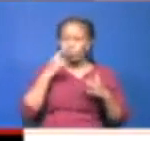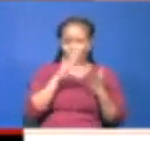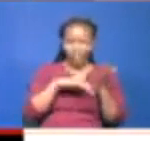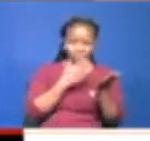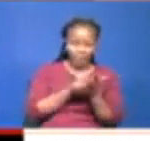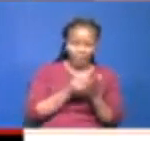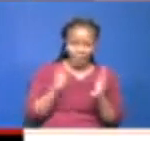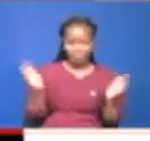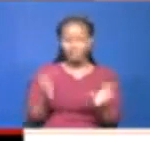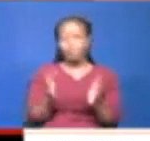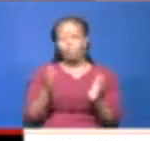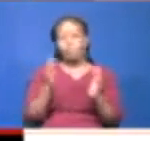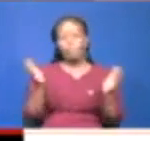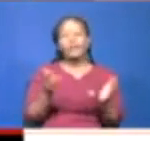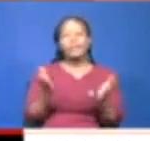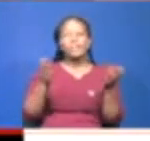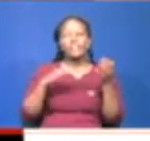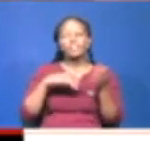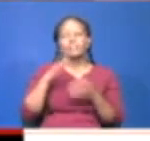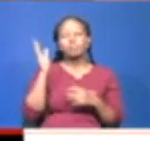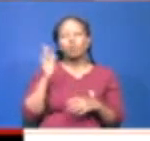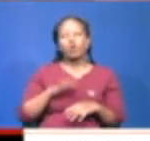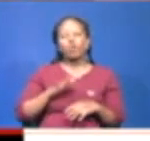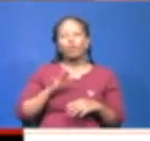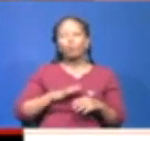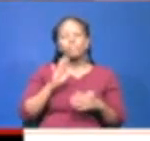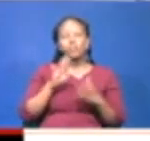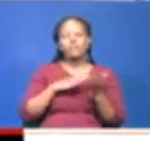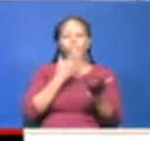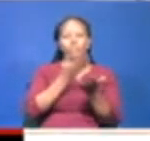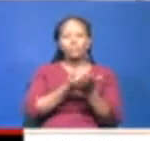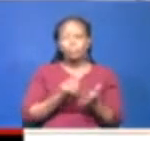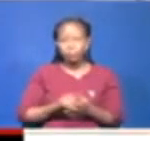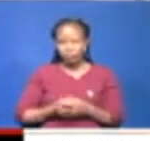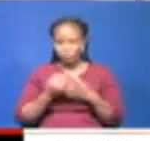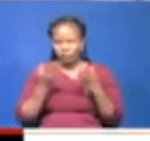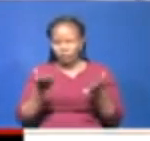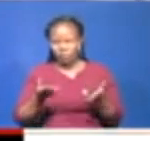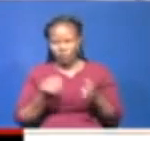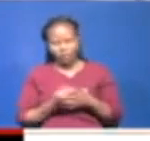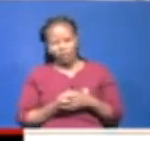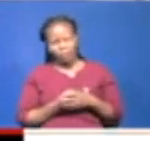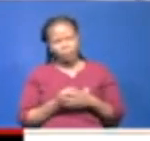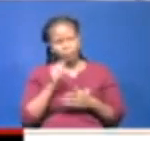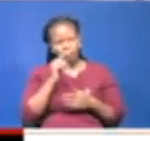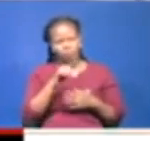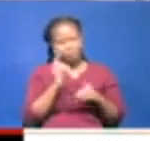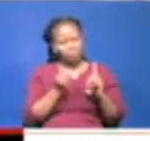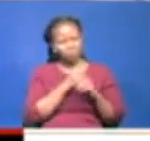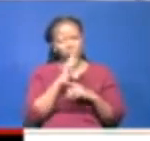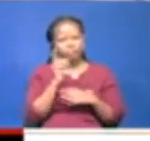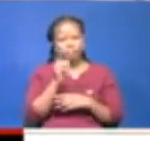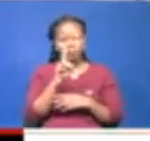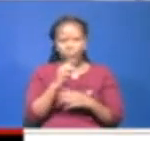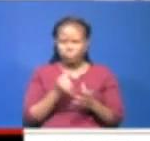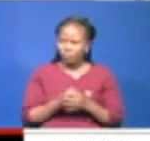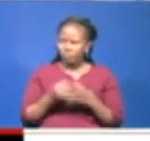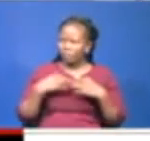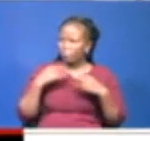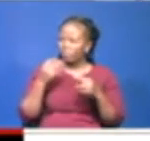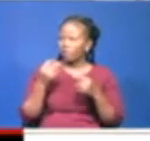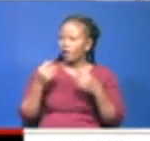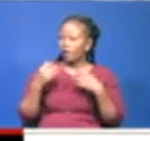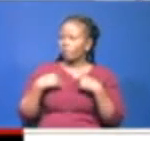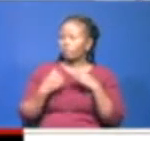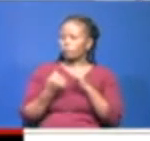the analysis of of the applications yet. Mm-hmm. So what are you training them on? A wide range of things. It'll be a 12-week